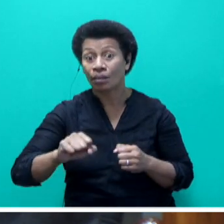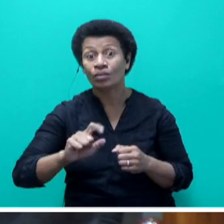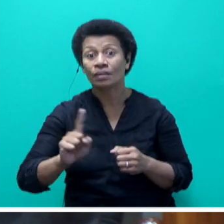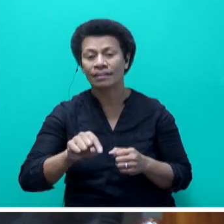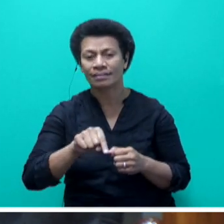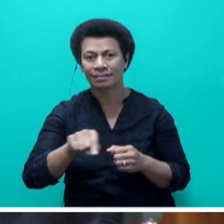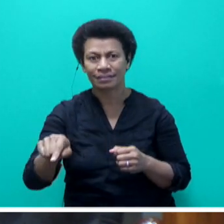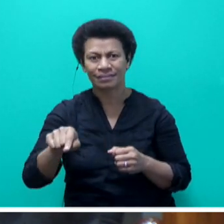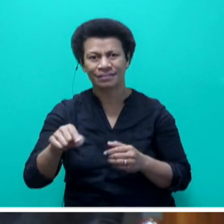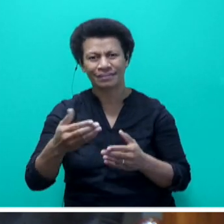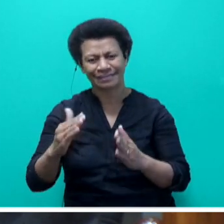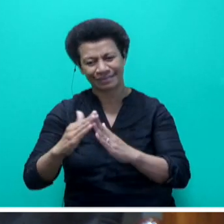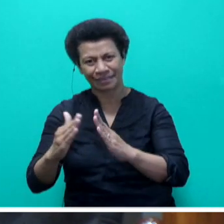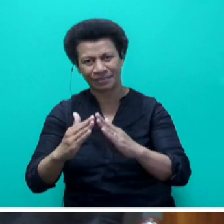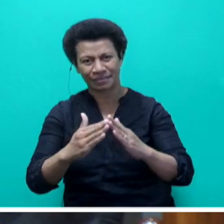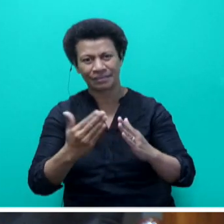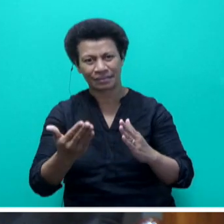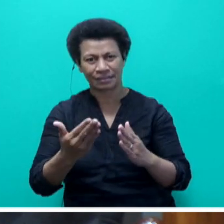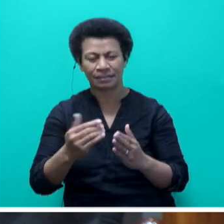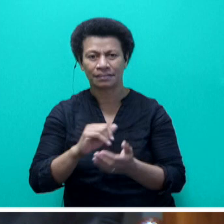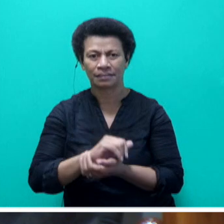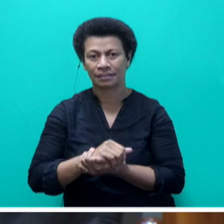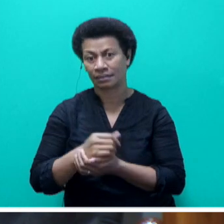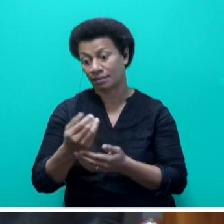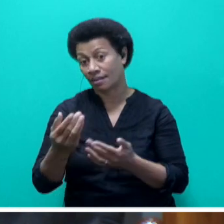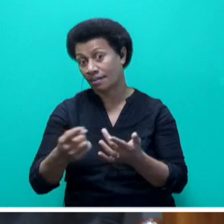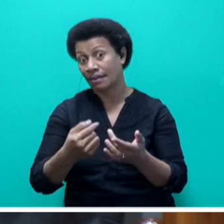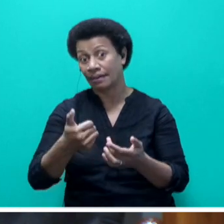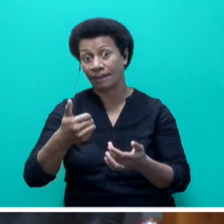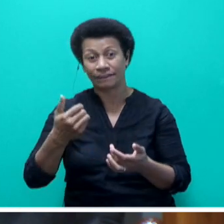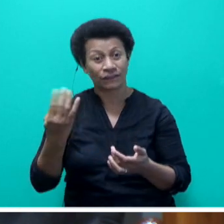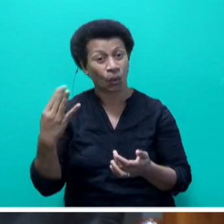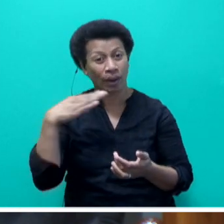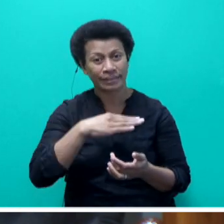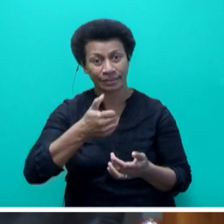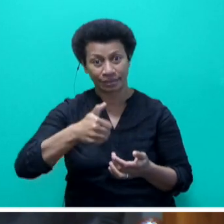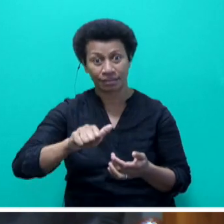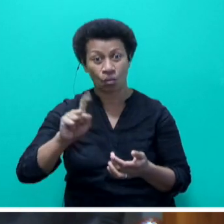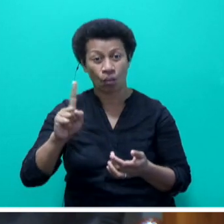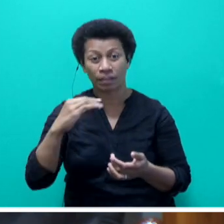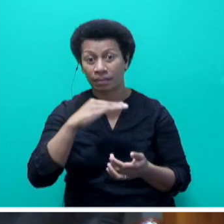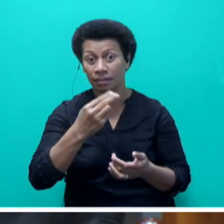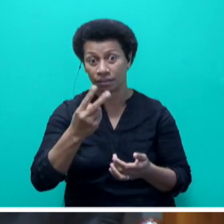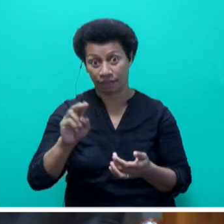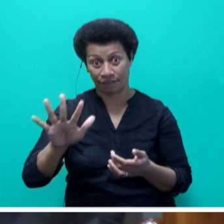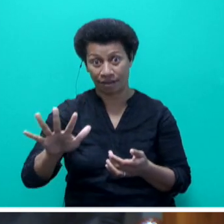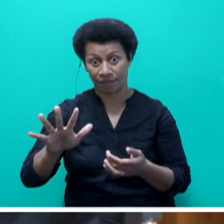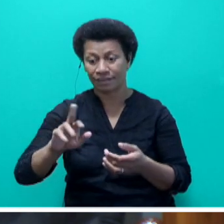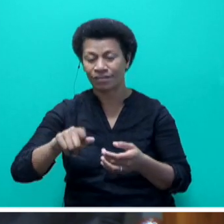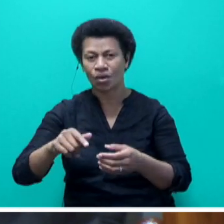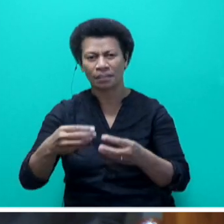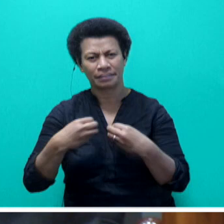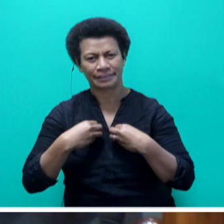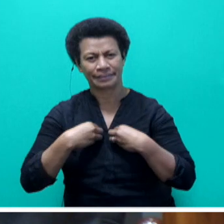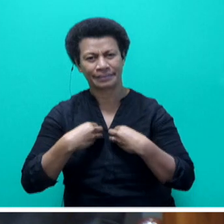of Rekireki and Tavua, we've rezoned 426 lots and 125 lots respectively just for commercial